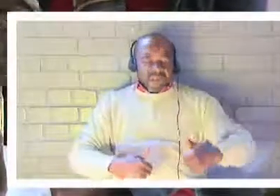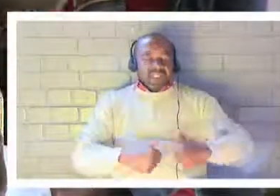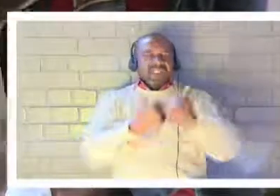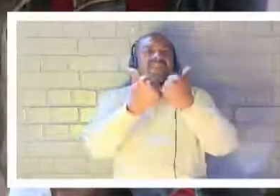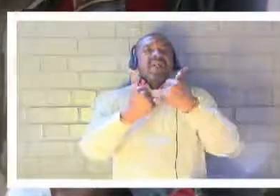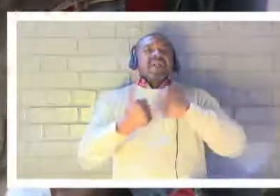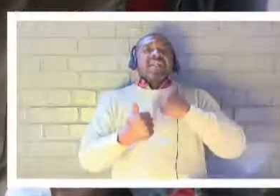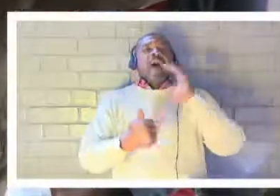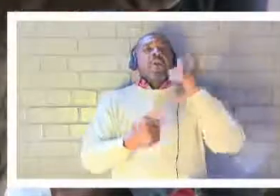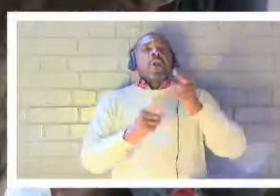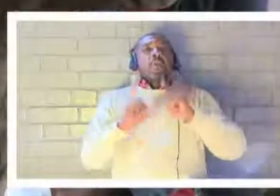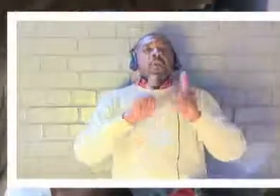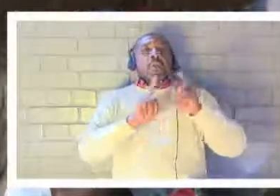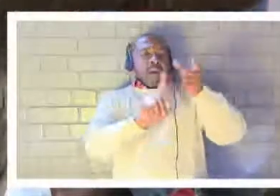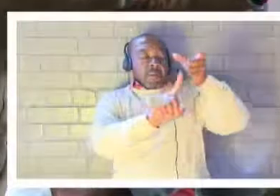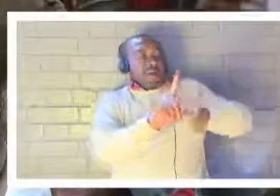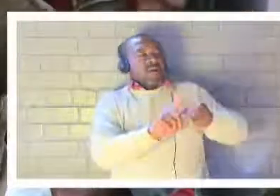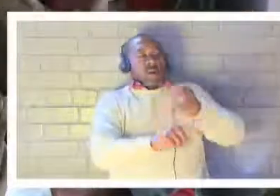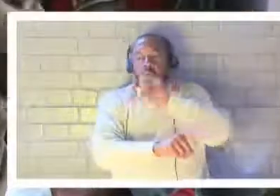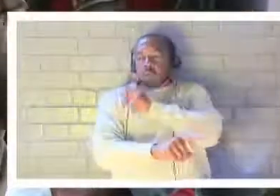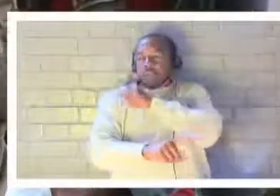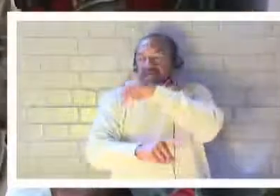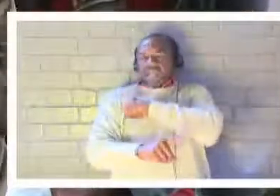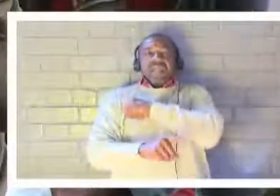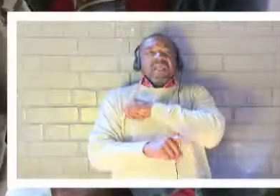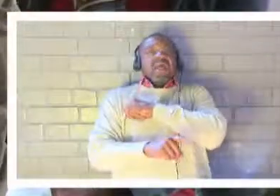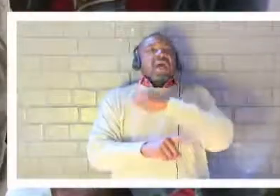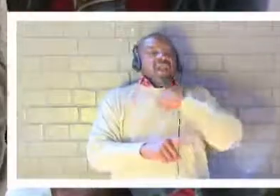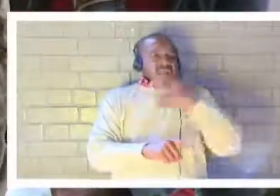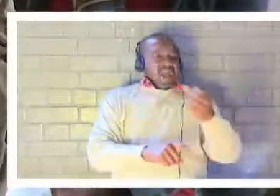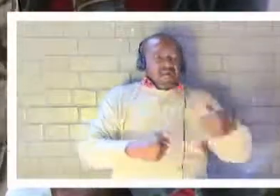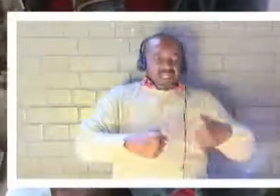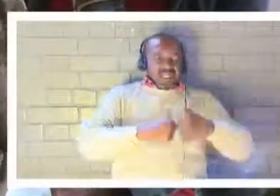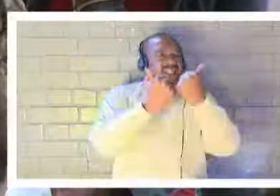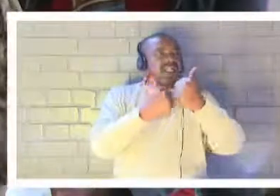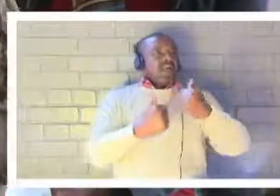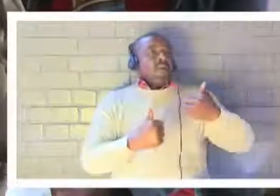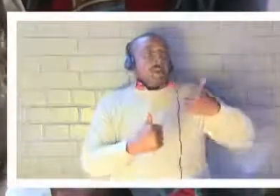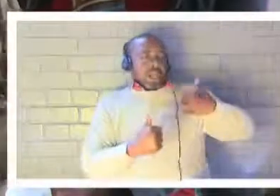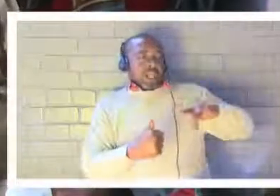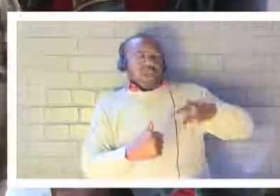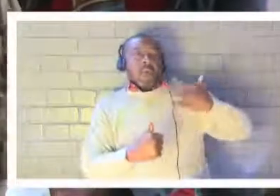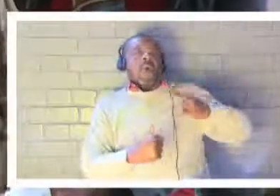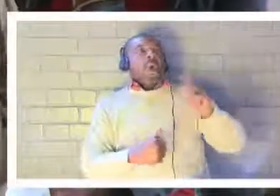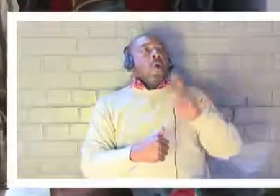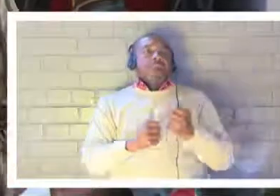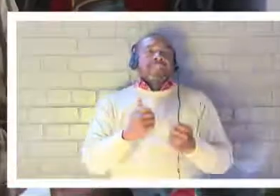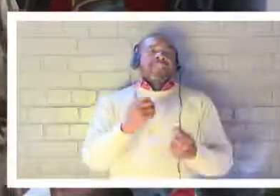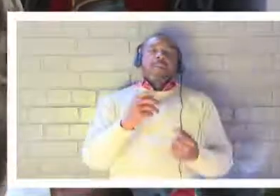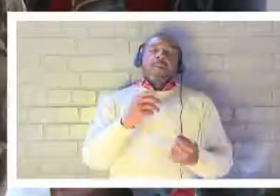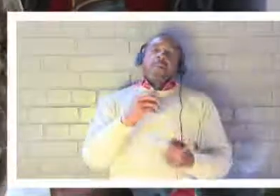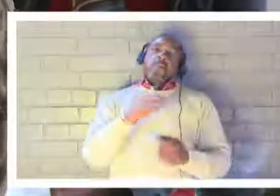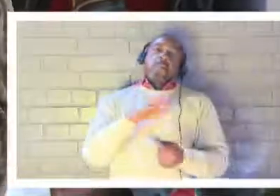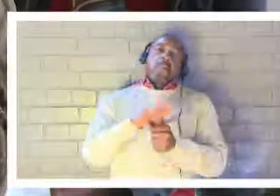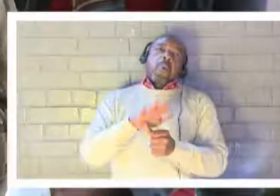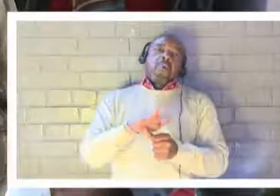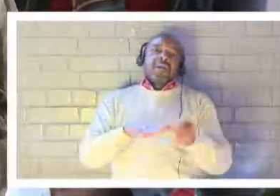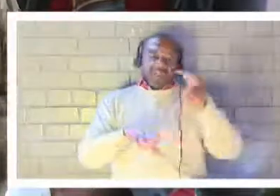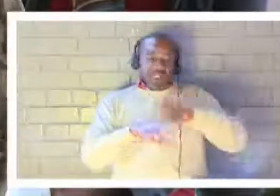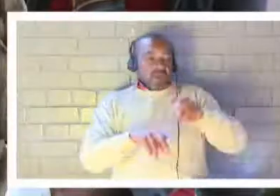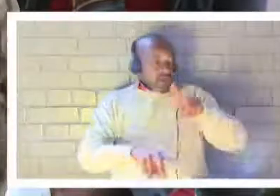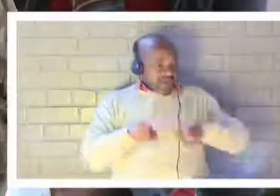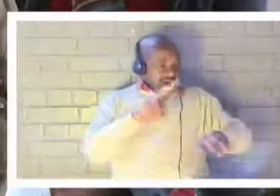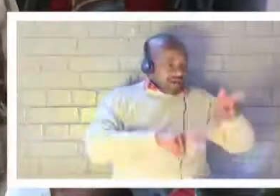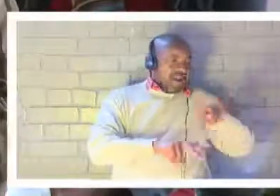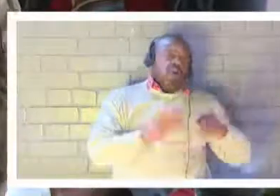now we are going to be talking to a person in KZN, where else we're having a challenge in Katlehong. So the most important thing that we need to do is revisit the